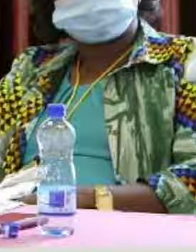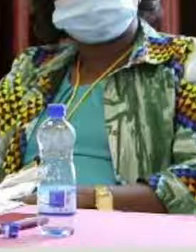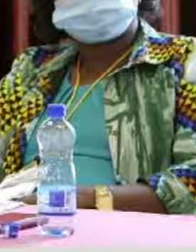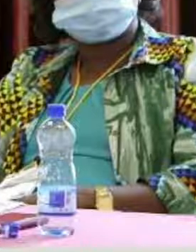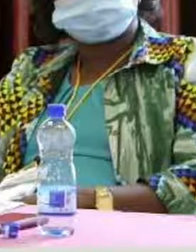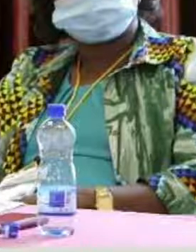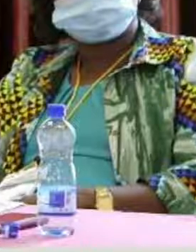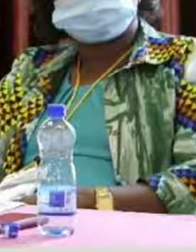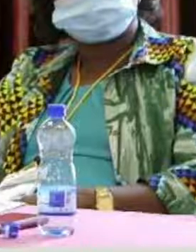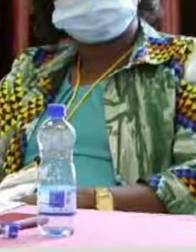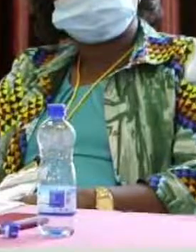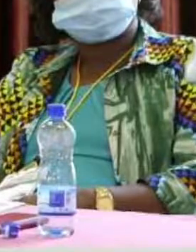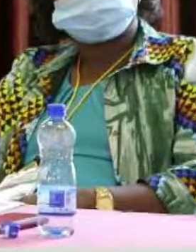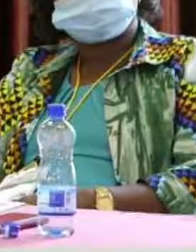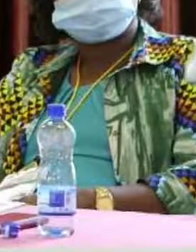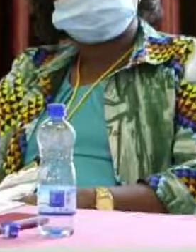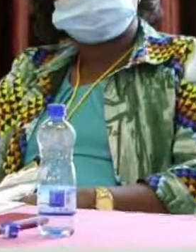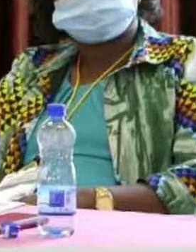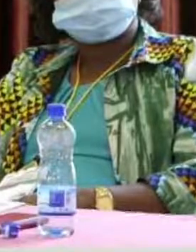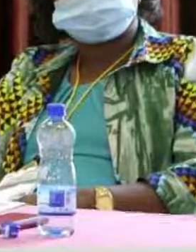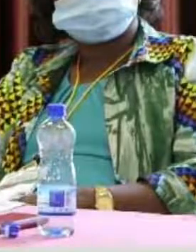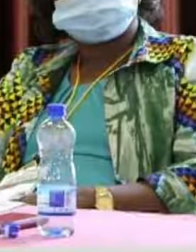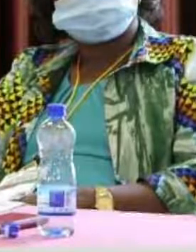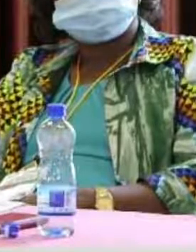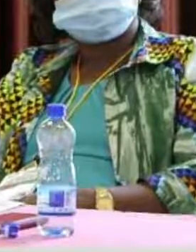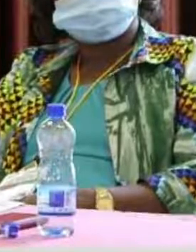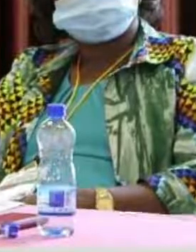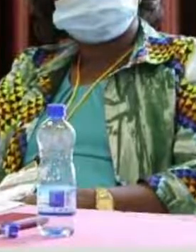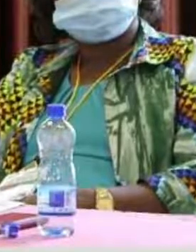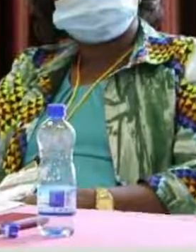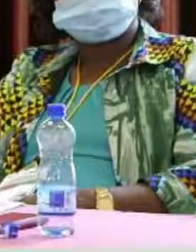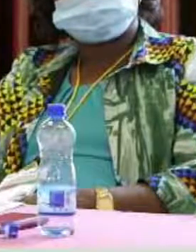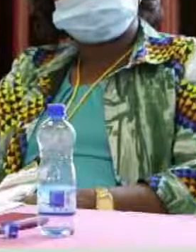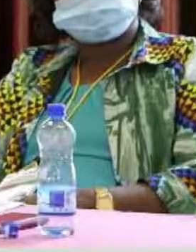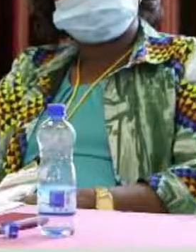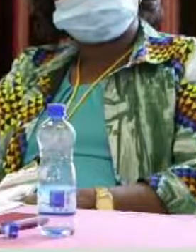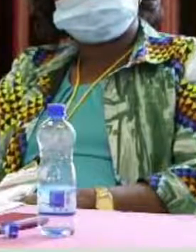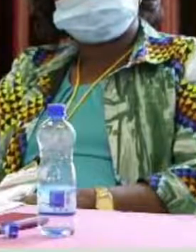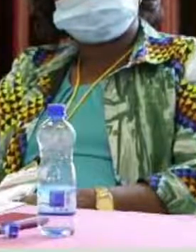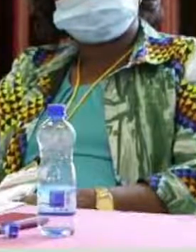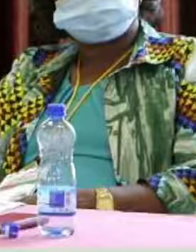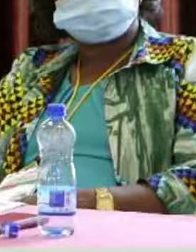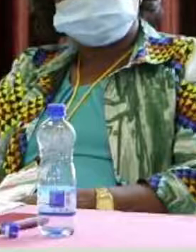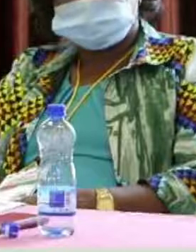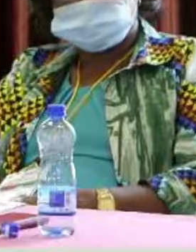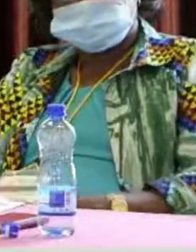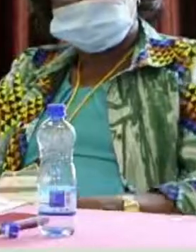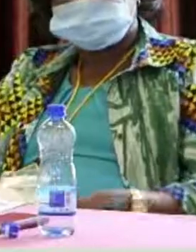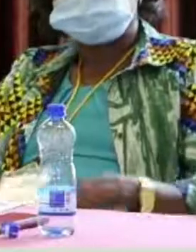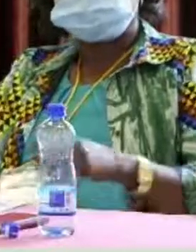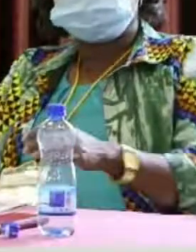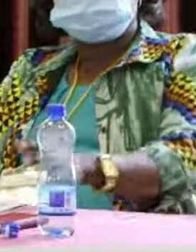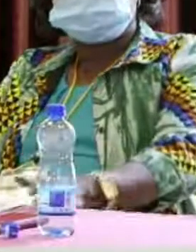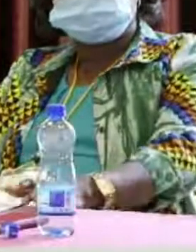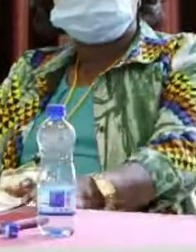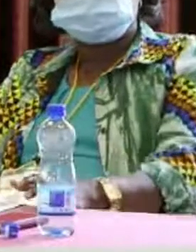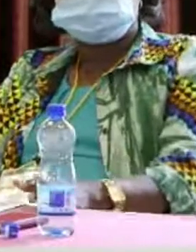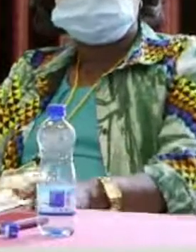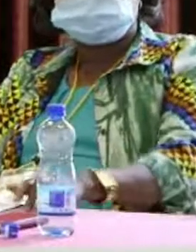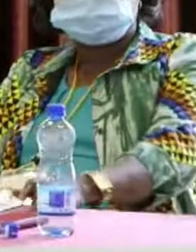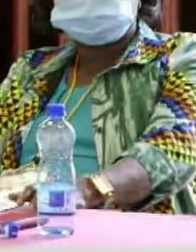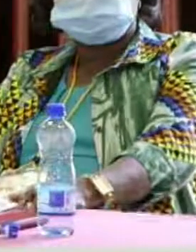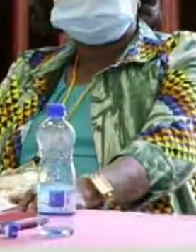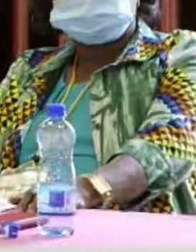And this is not altruistic because it will ensure that you have more people who will be able to deal with